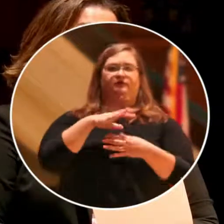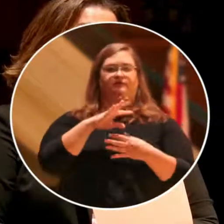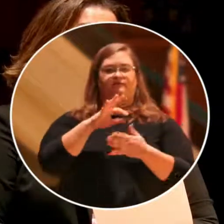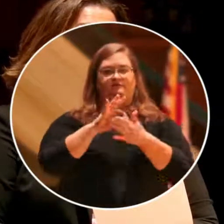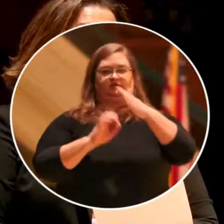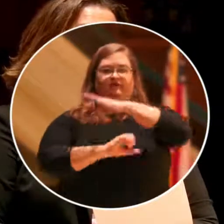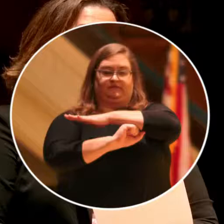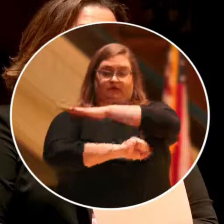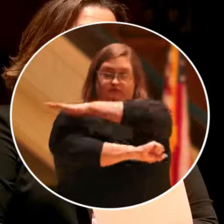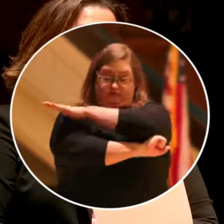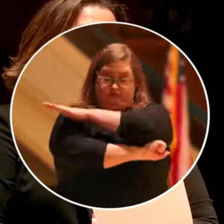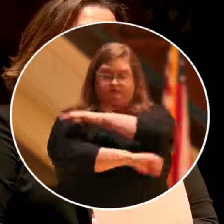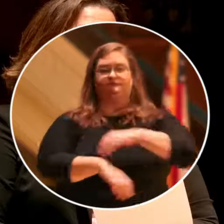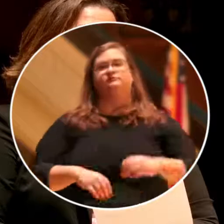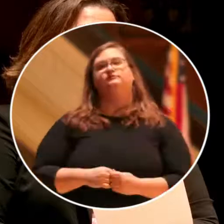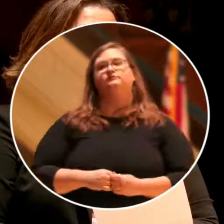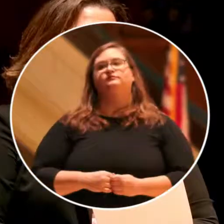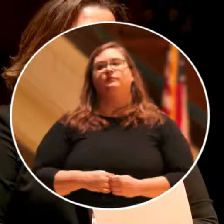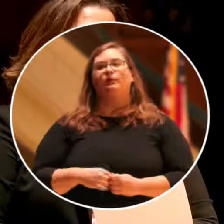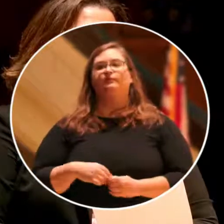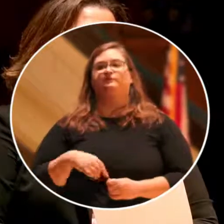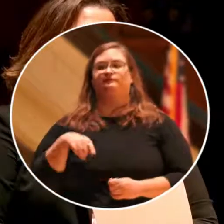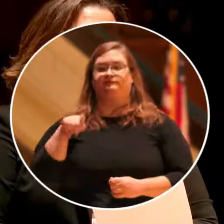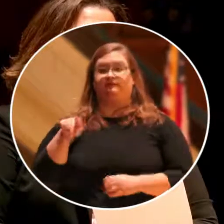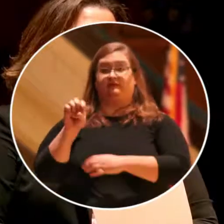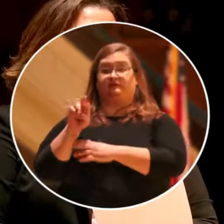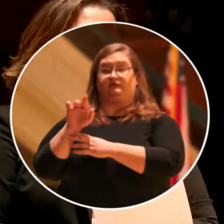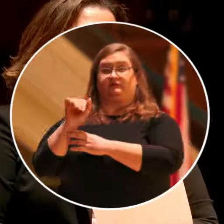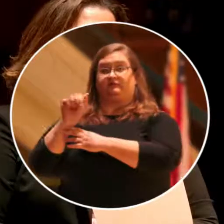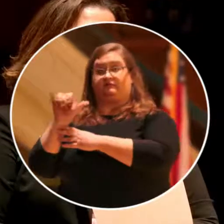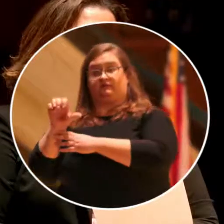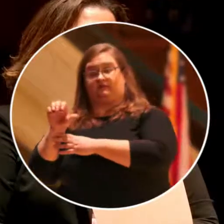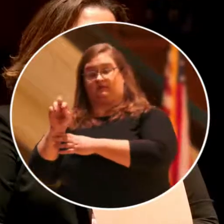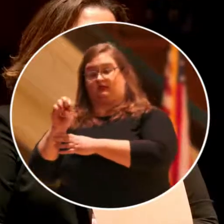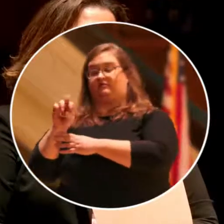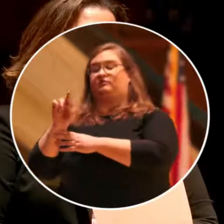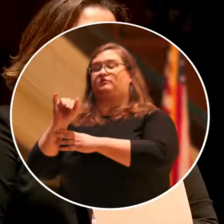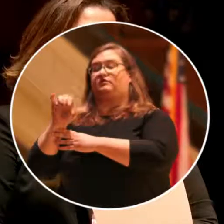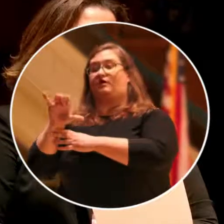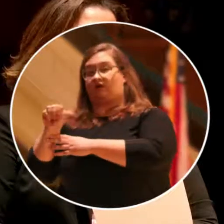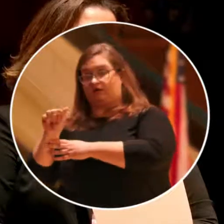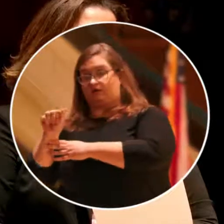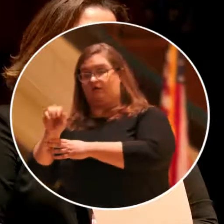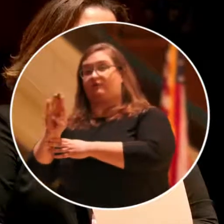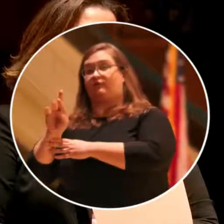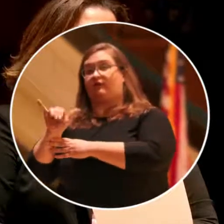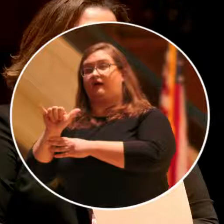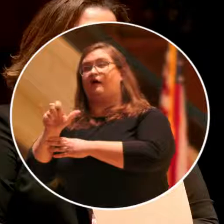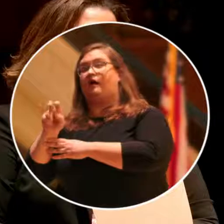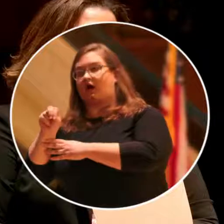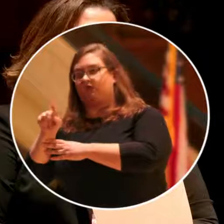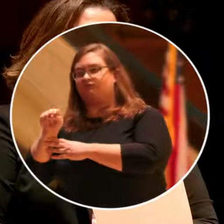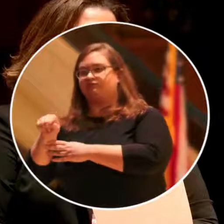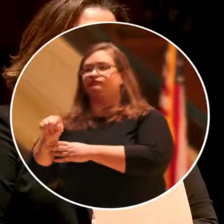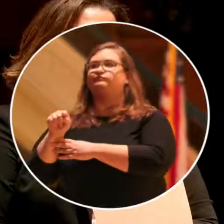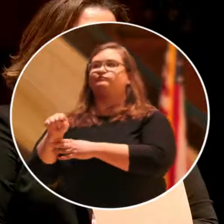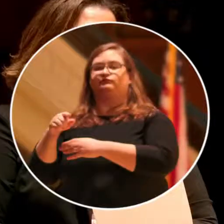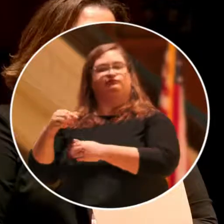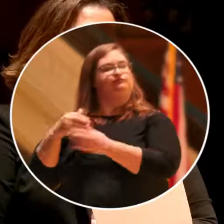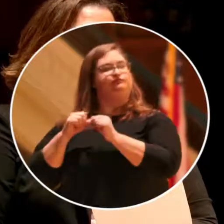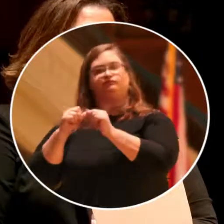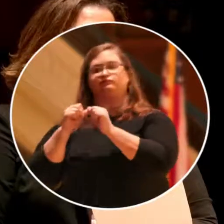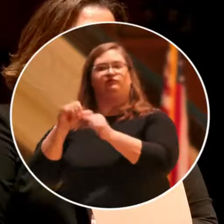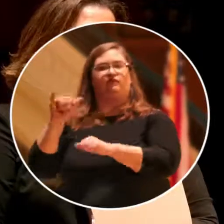that nourishment flows 2 ways. Erica Bryant pointed out that while we want our stories to end with a profound and